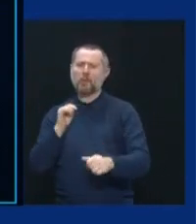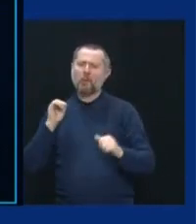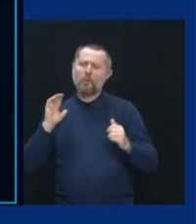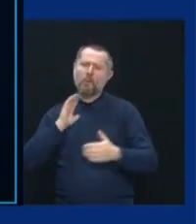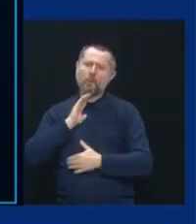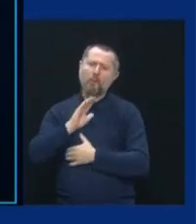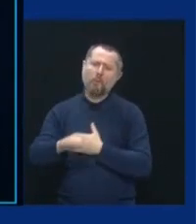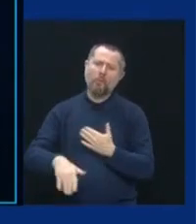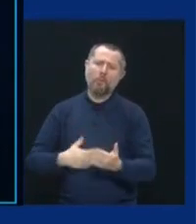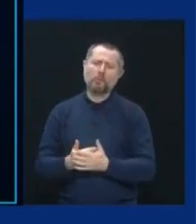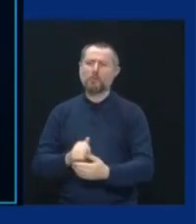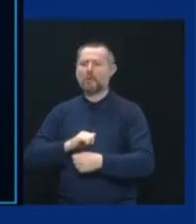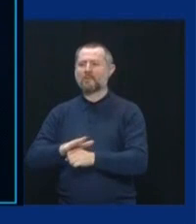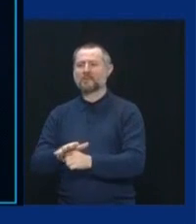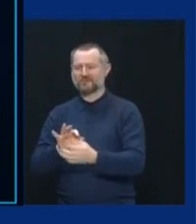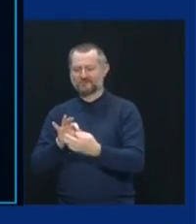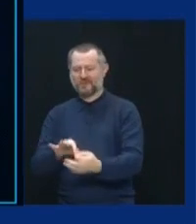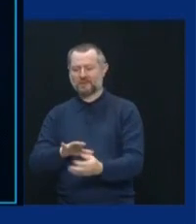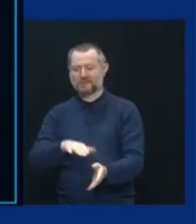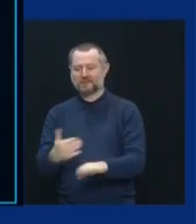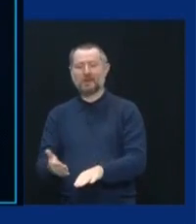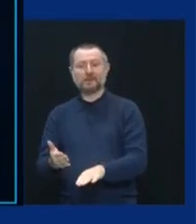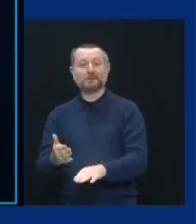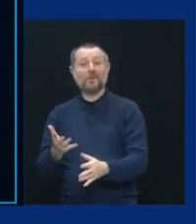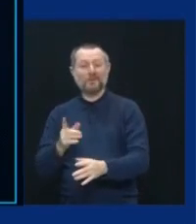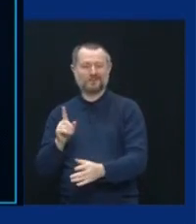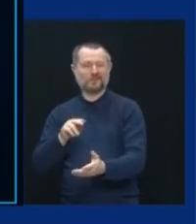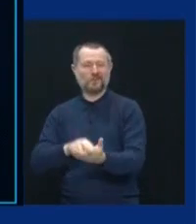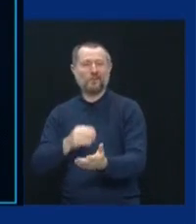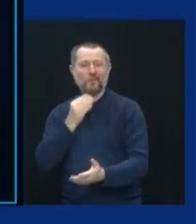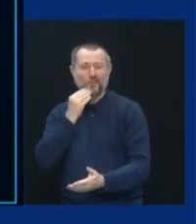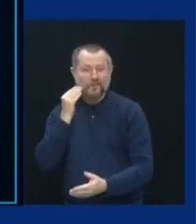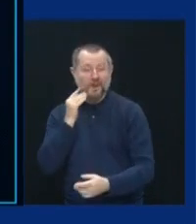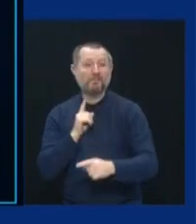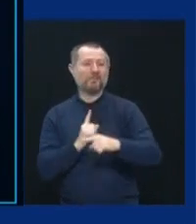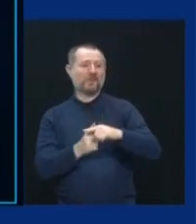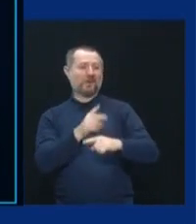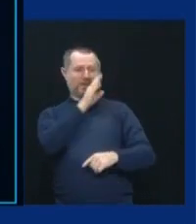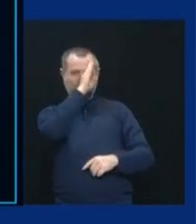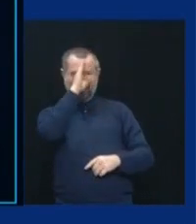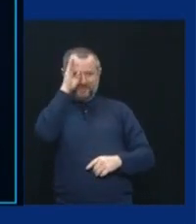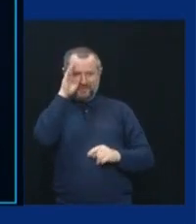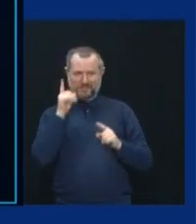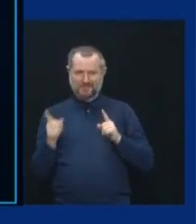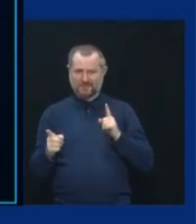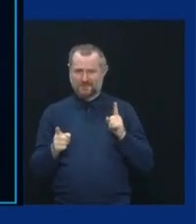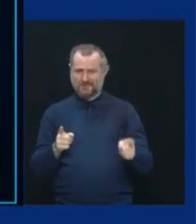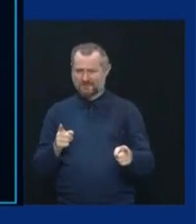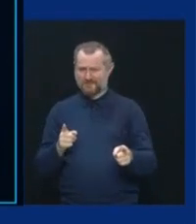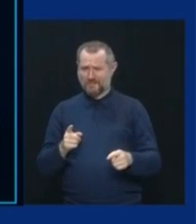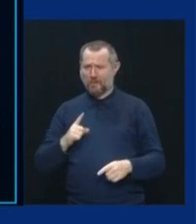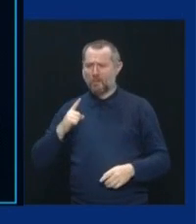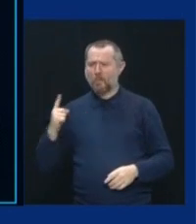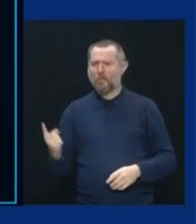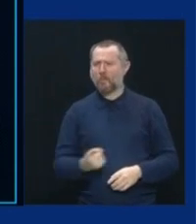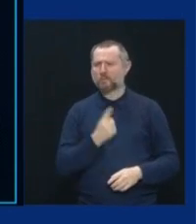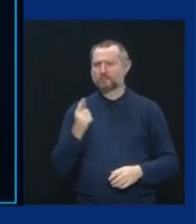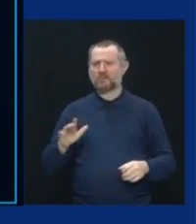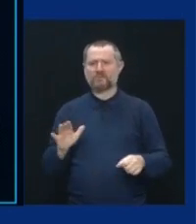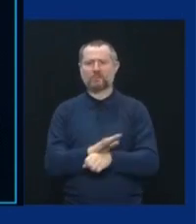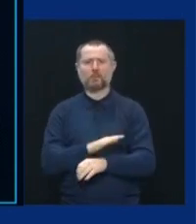deaths in nursing homes and hospitals. They have always been fully reported.